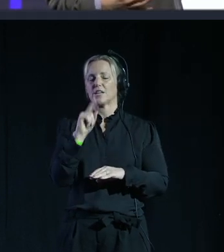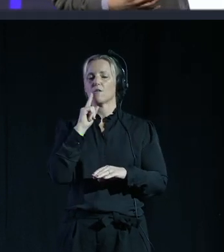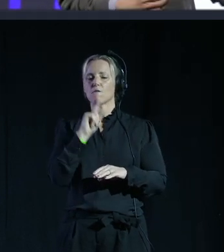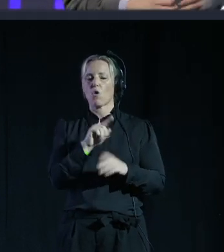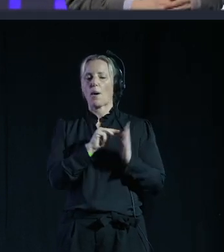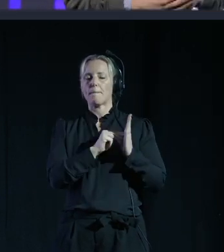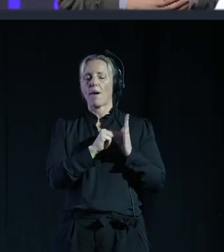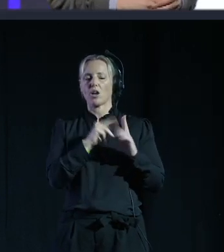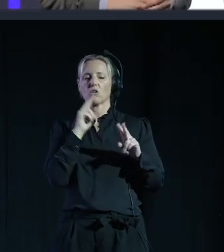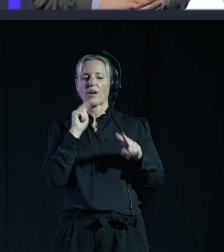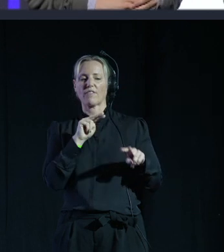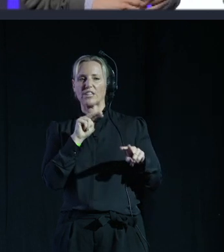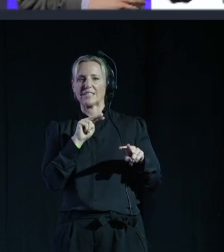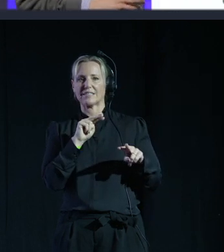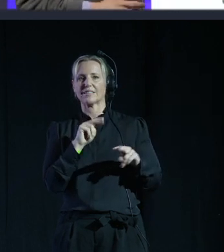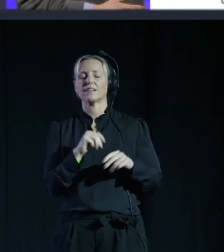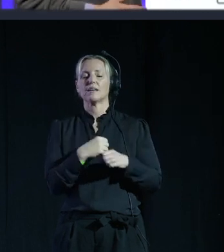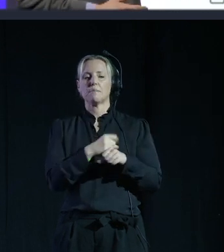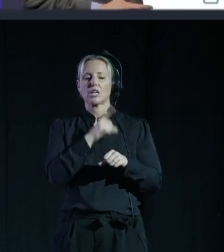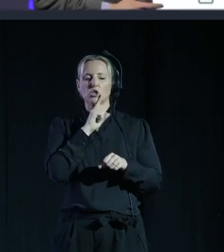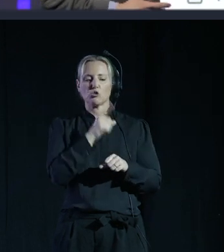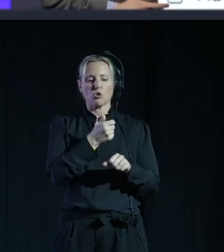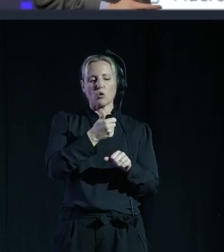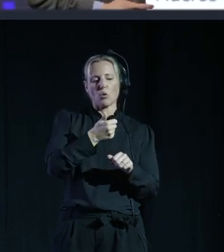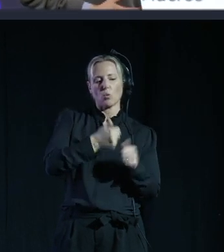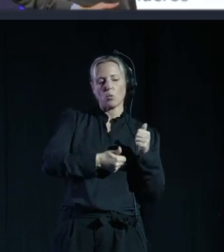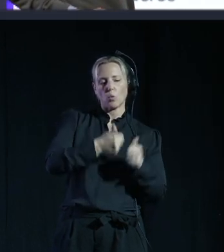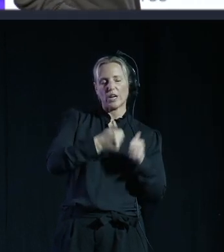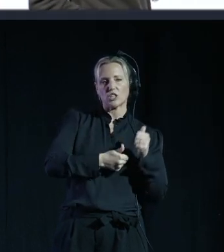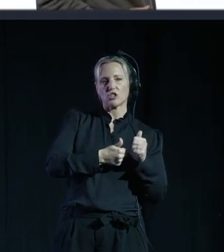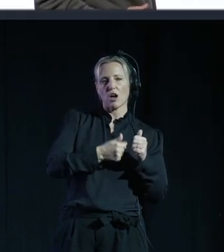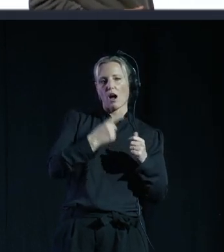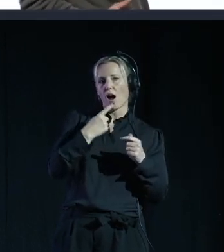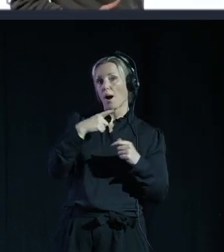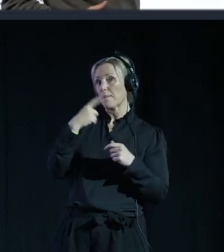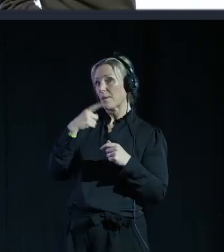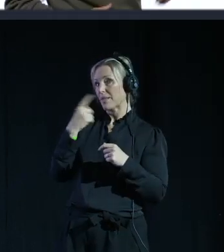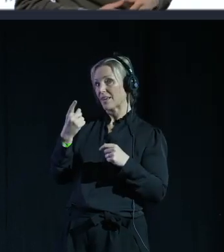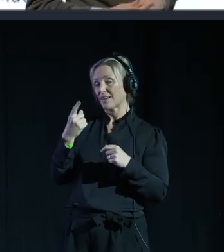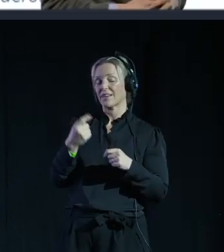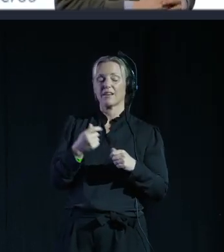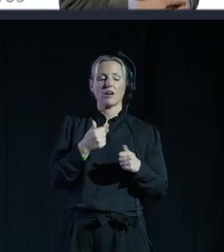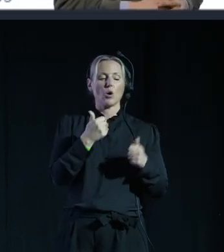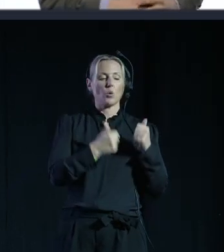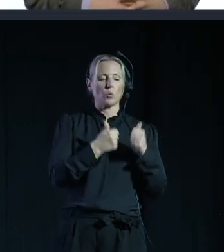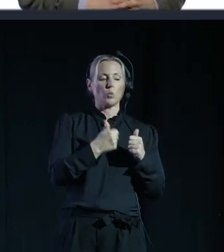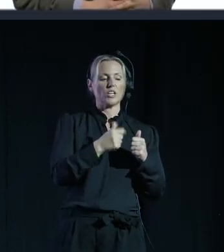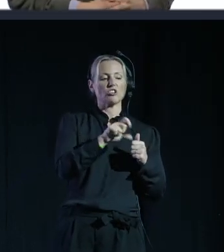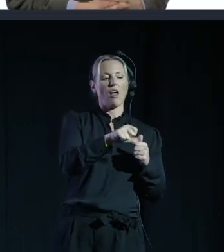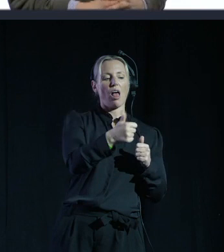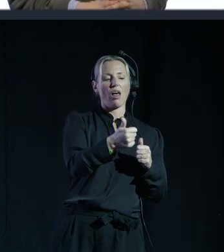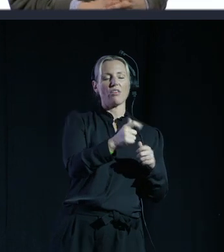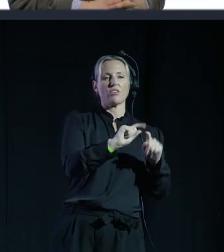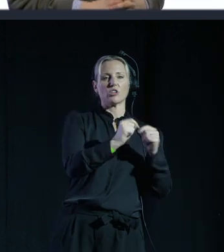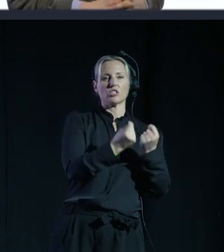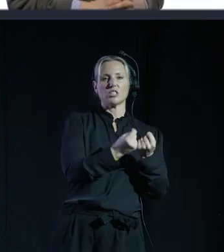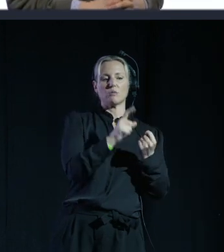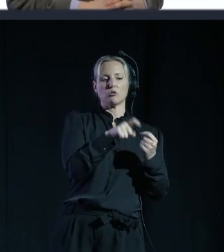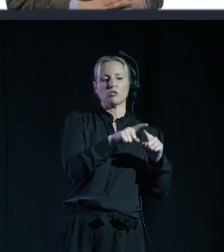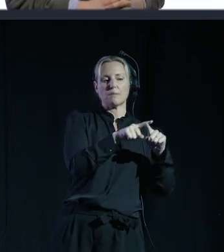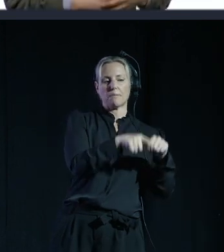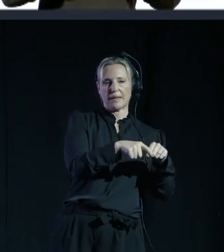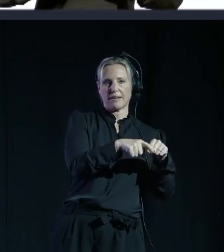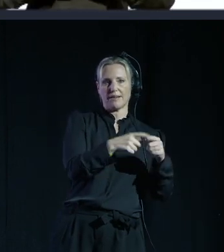able to make a set of guarantees about which models are public, which are the interfaces that other teams should be taking a stable and mature dependency